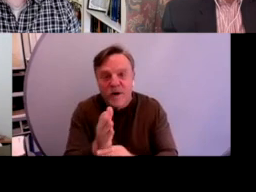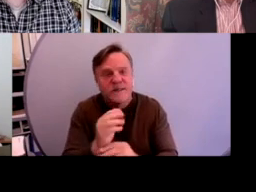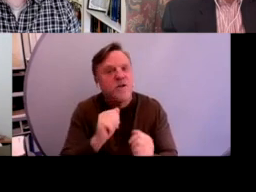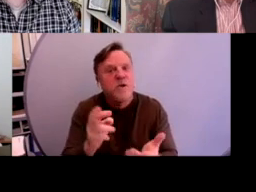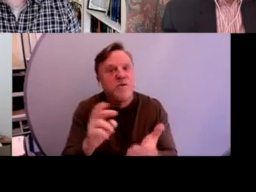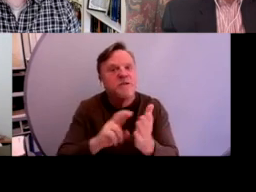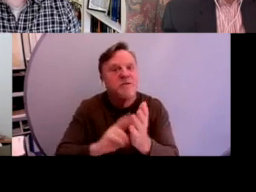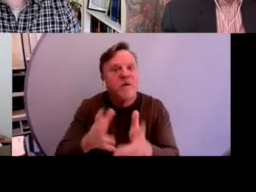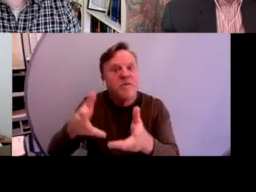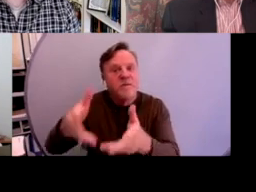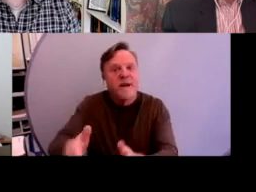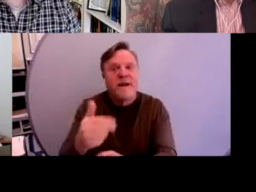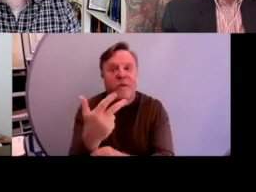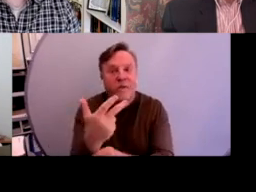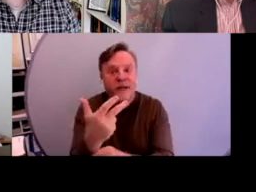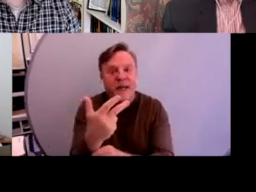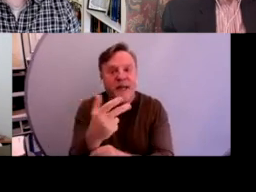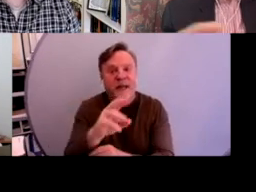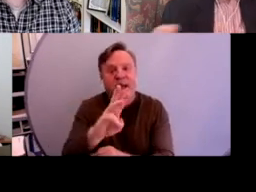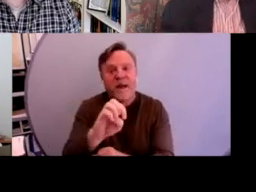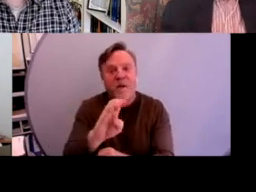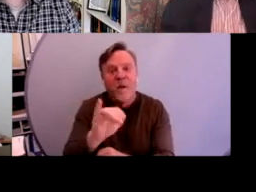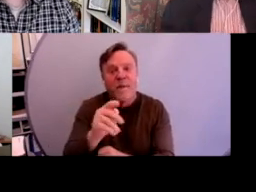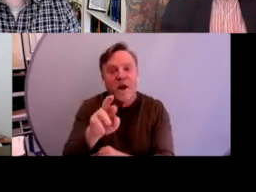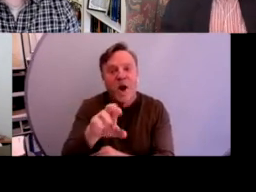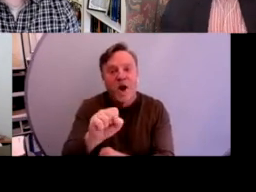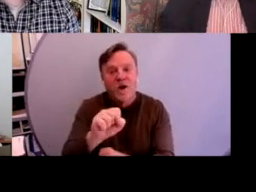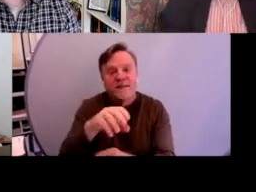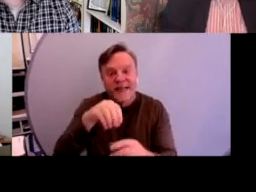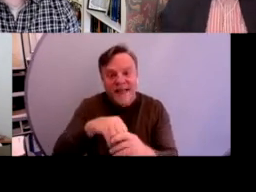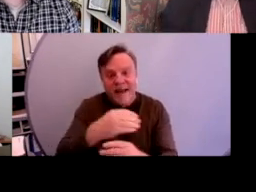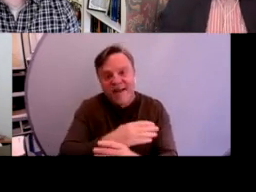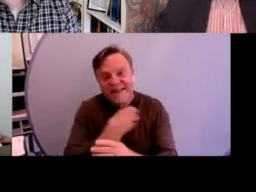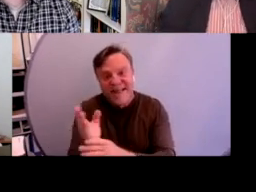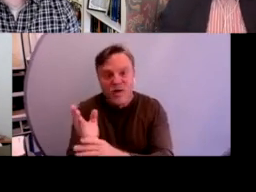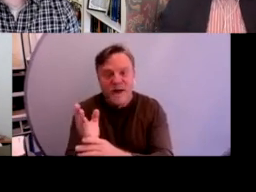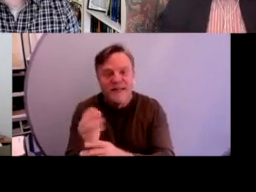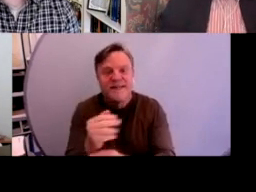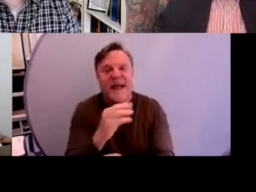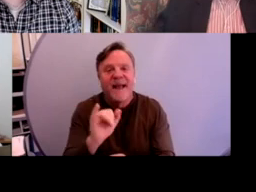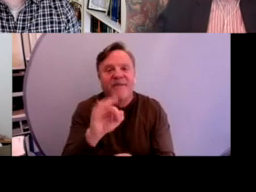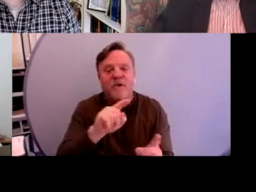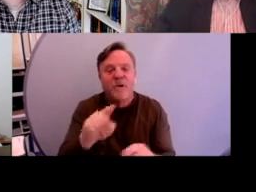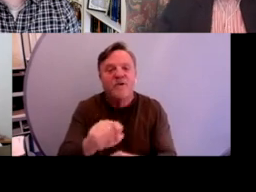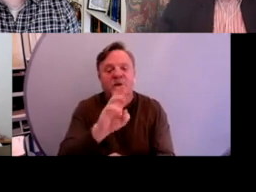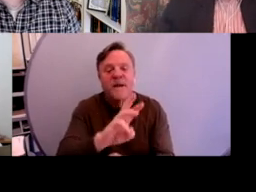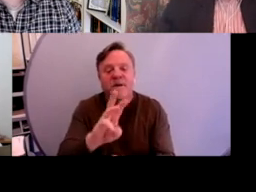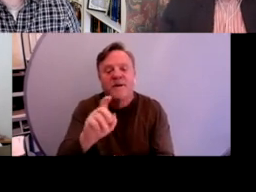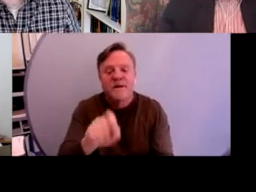3 webinars in the series. And if you go to